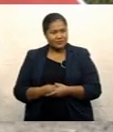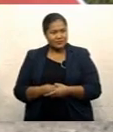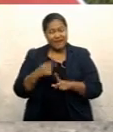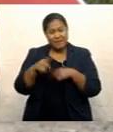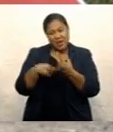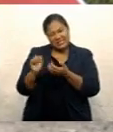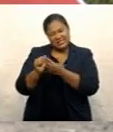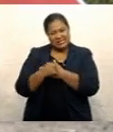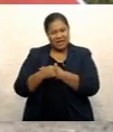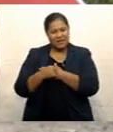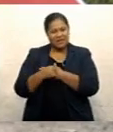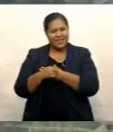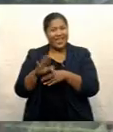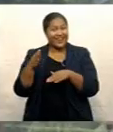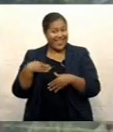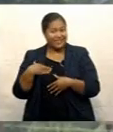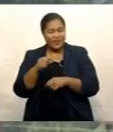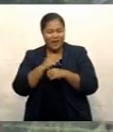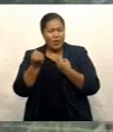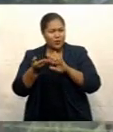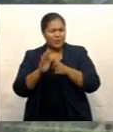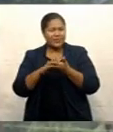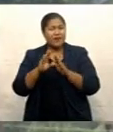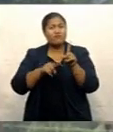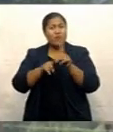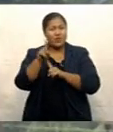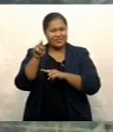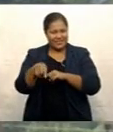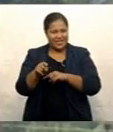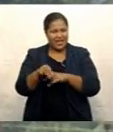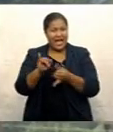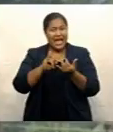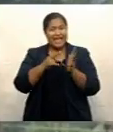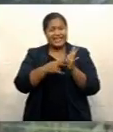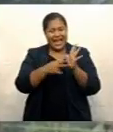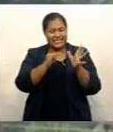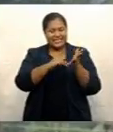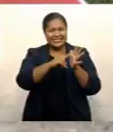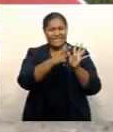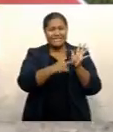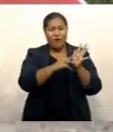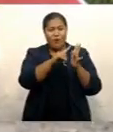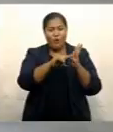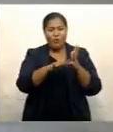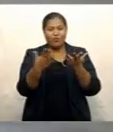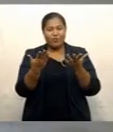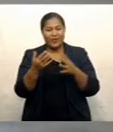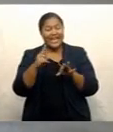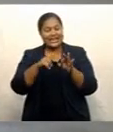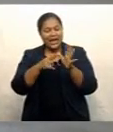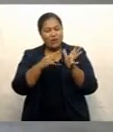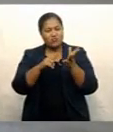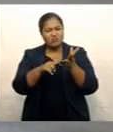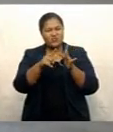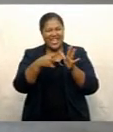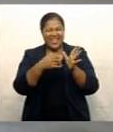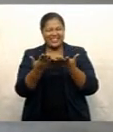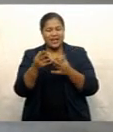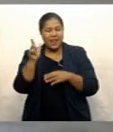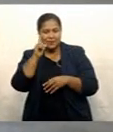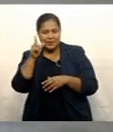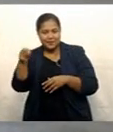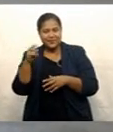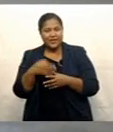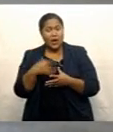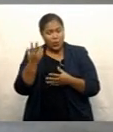safety and the health of our community, mostly in here now, Nasevo Street and in Gawia. With the